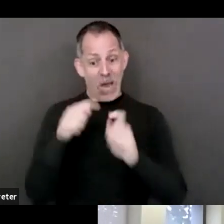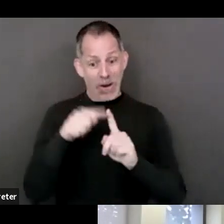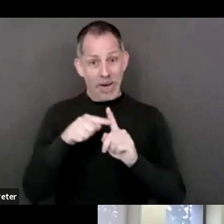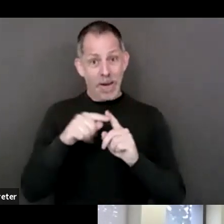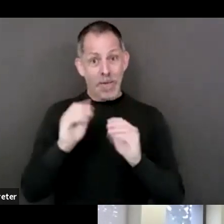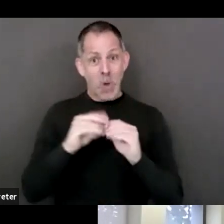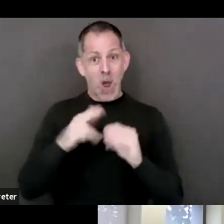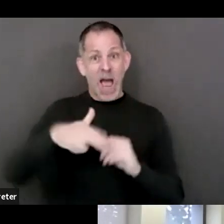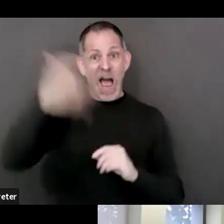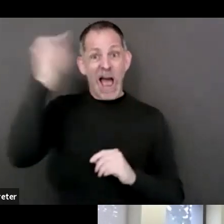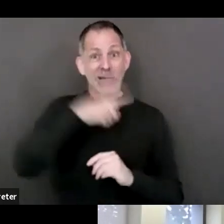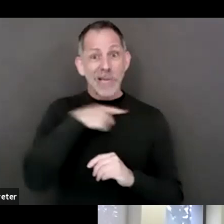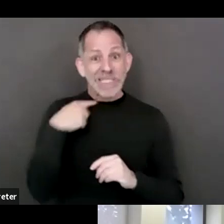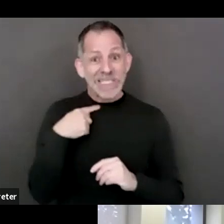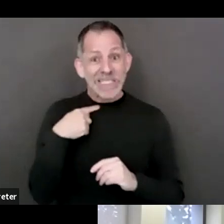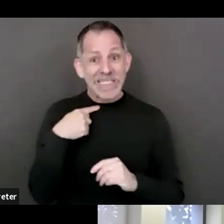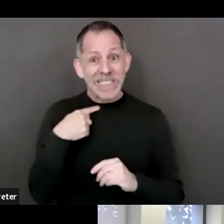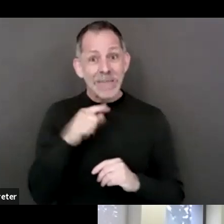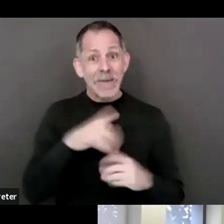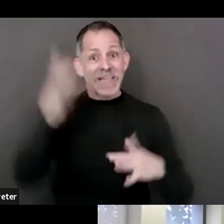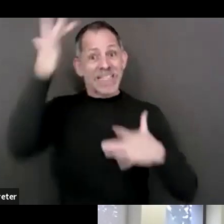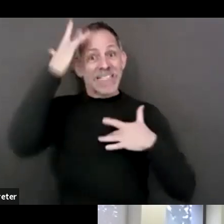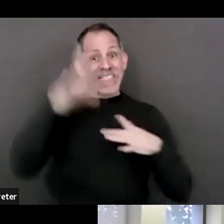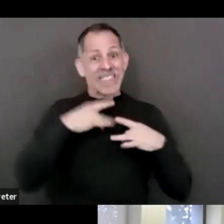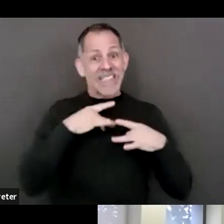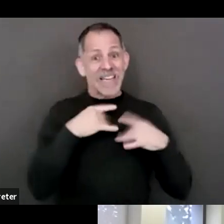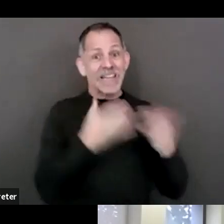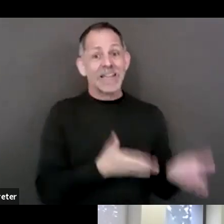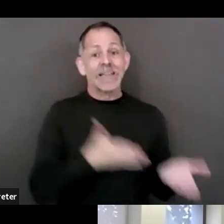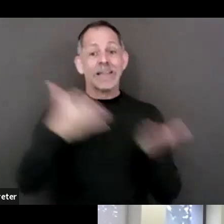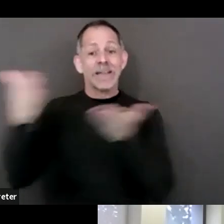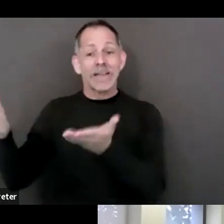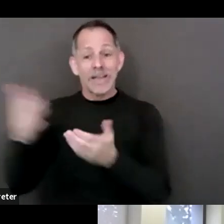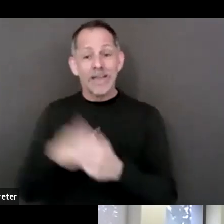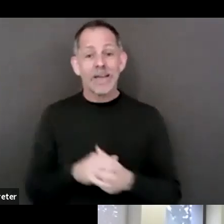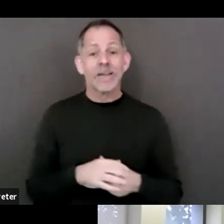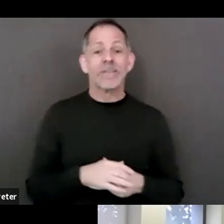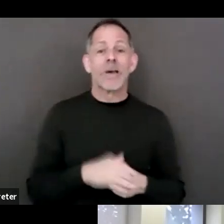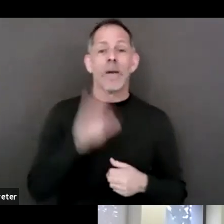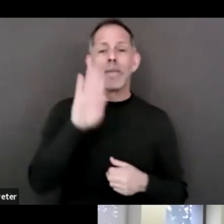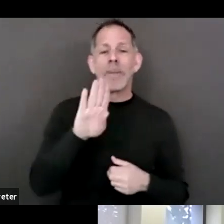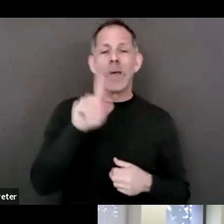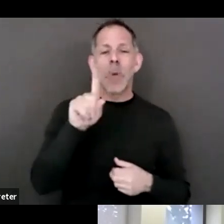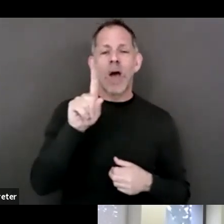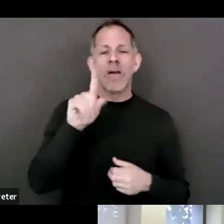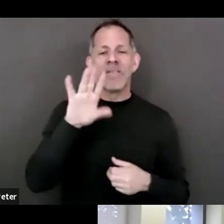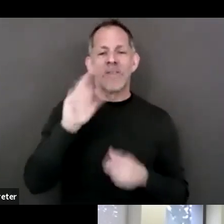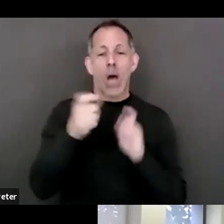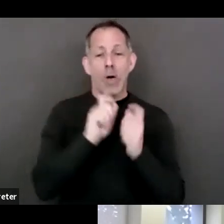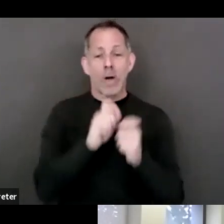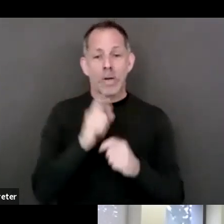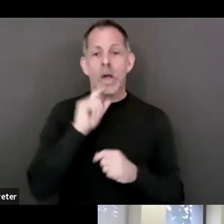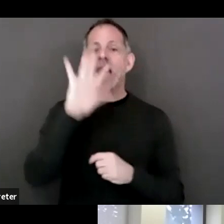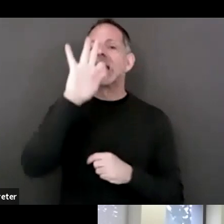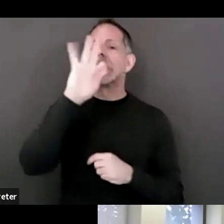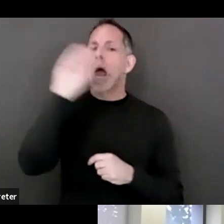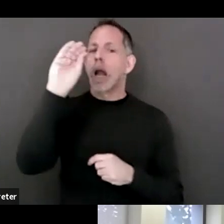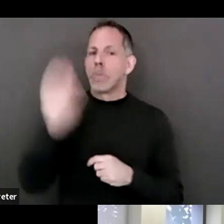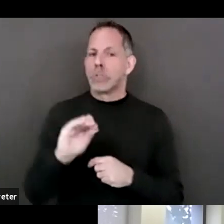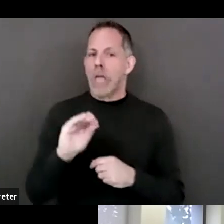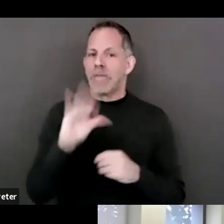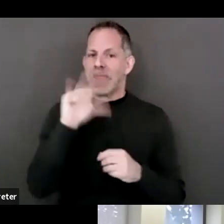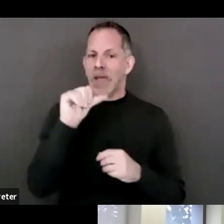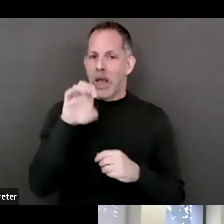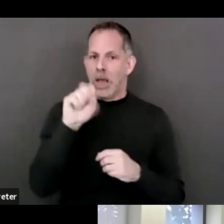about 9% of those cases being hospitalized in Washington state, as opposed to 6% of all other